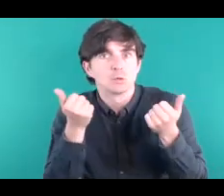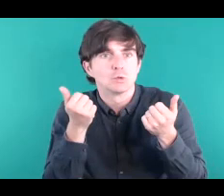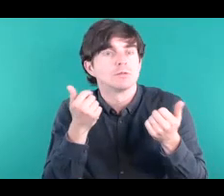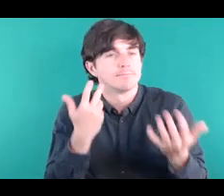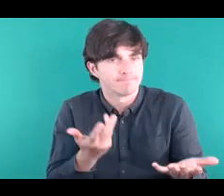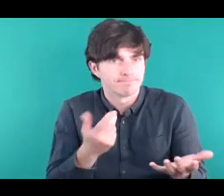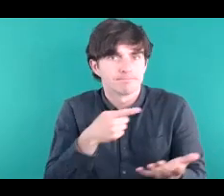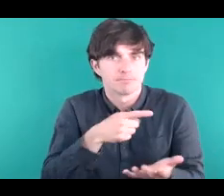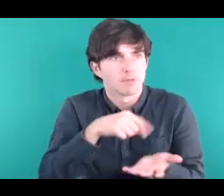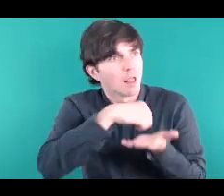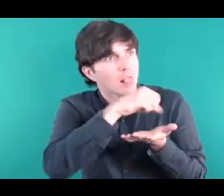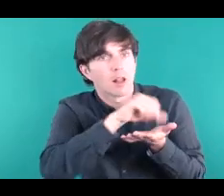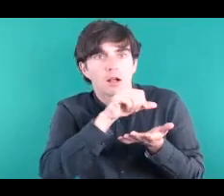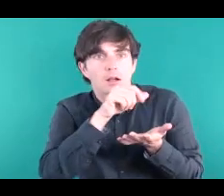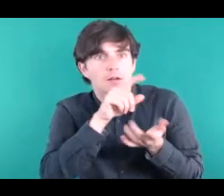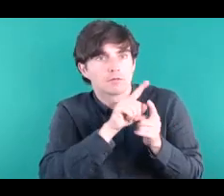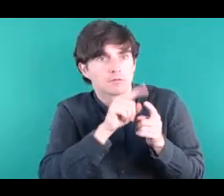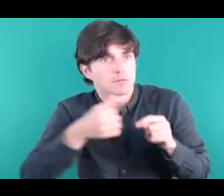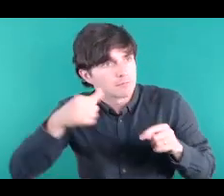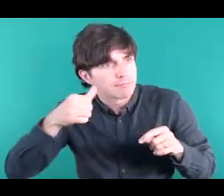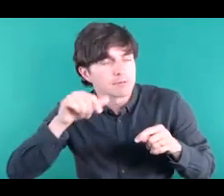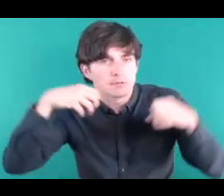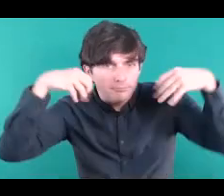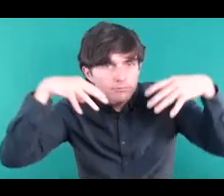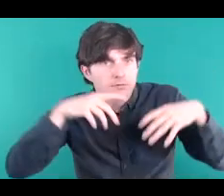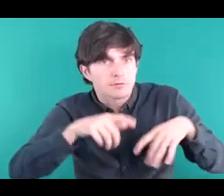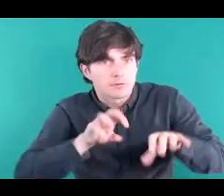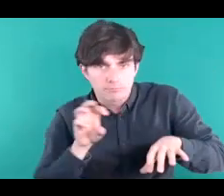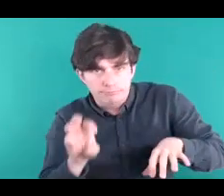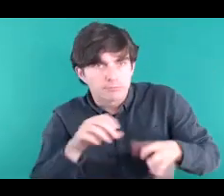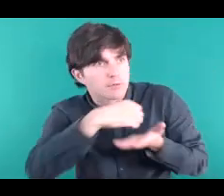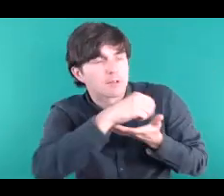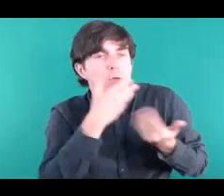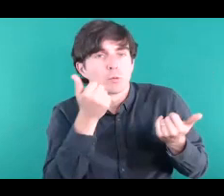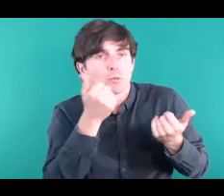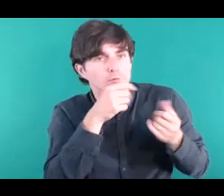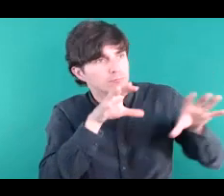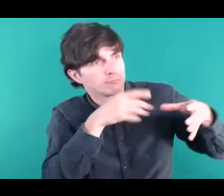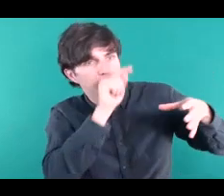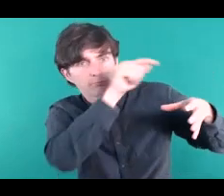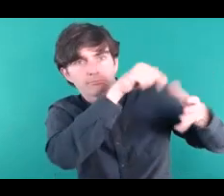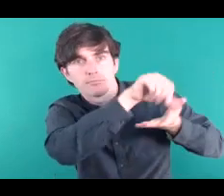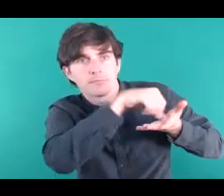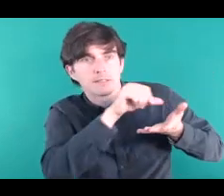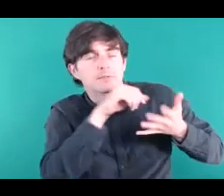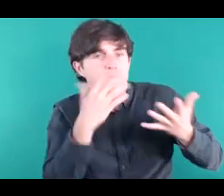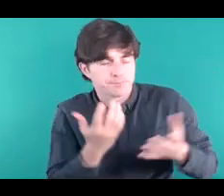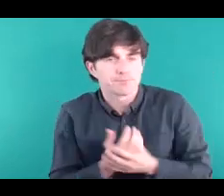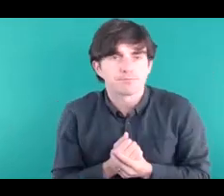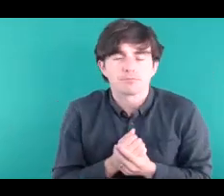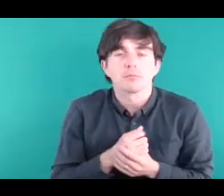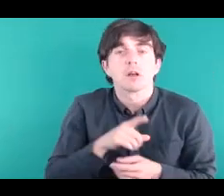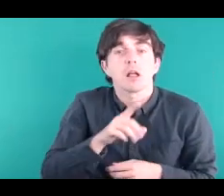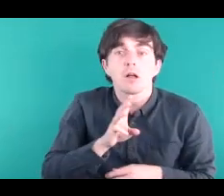Water subsidy only around 5%, and this also actually new